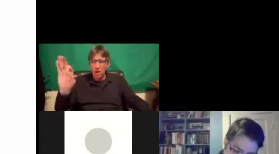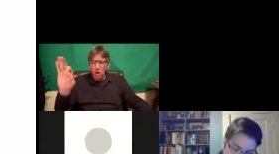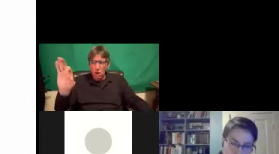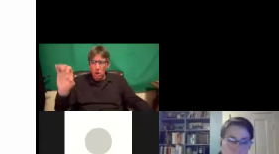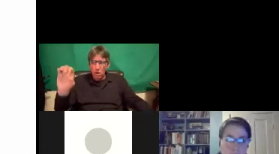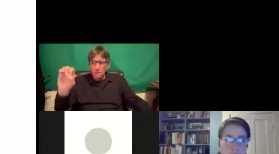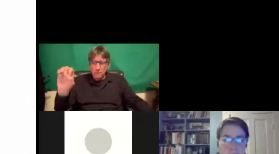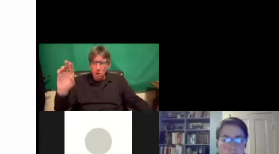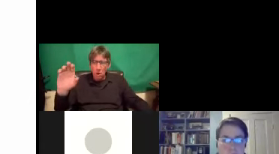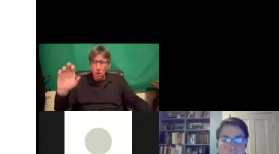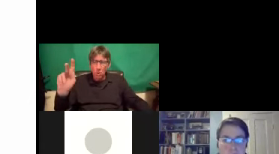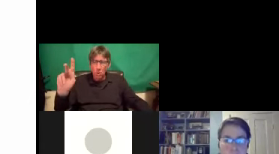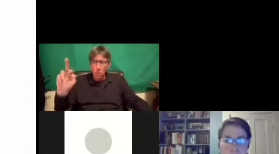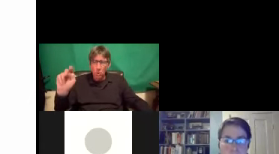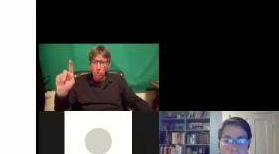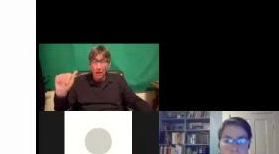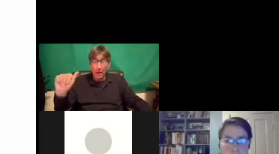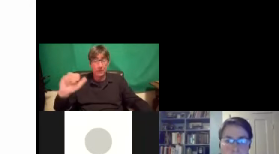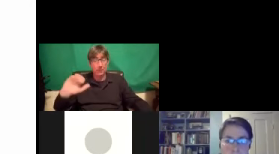not, I apologize.